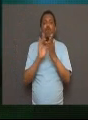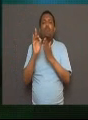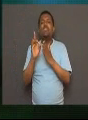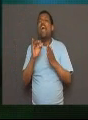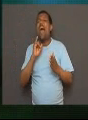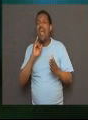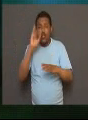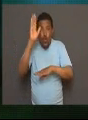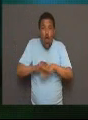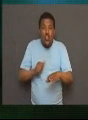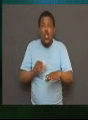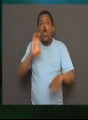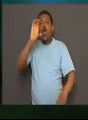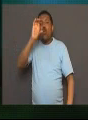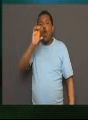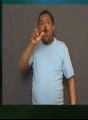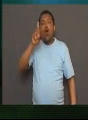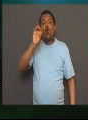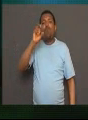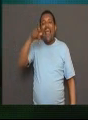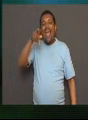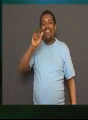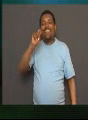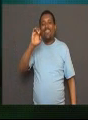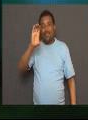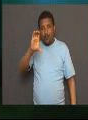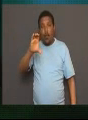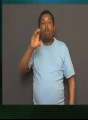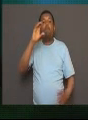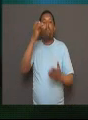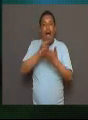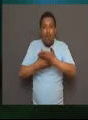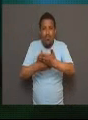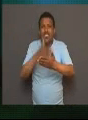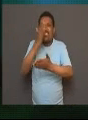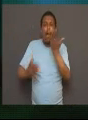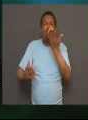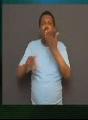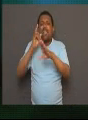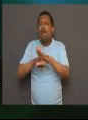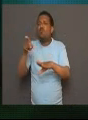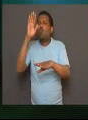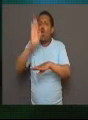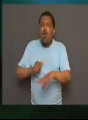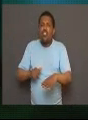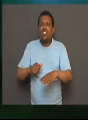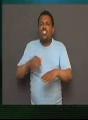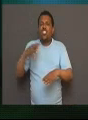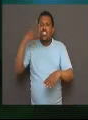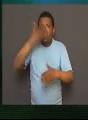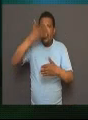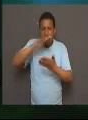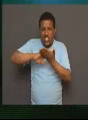called Chopleth IK Maps, which are sometimes also called shaded